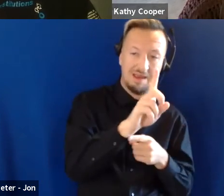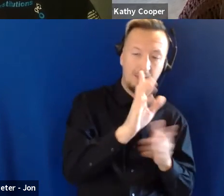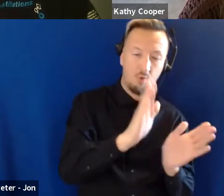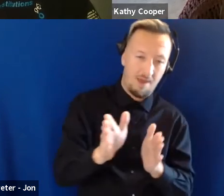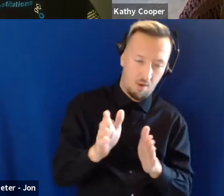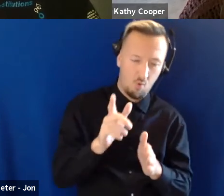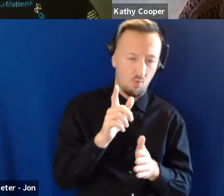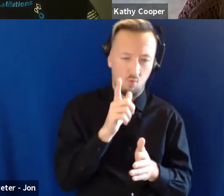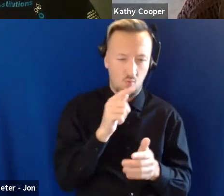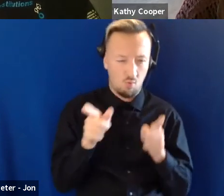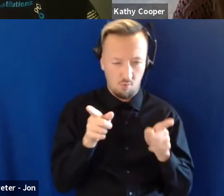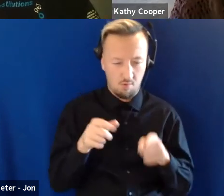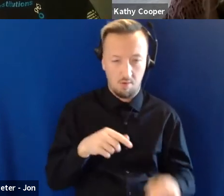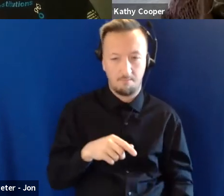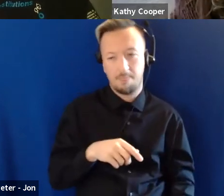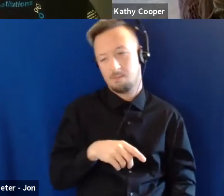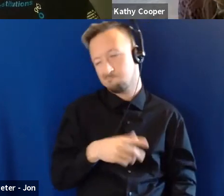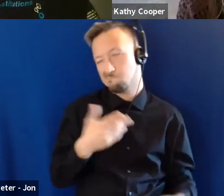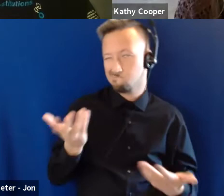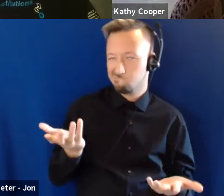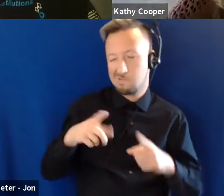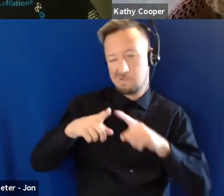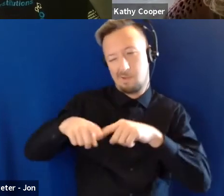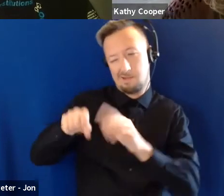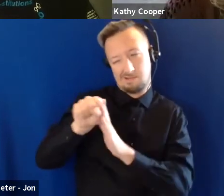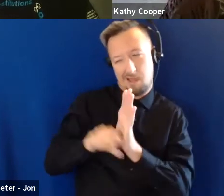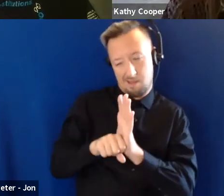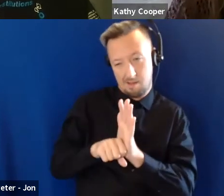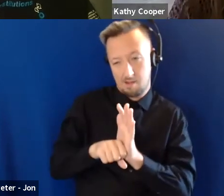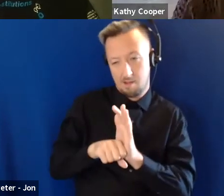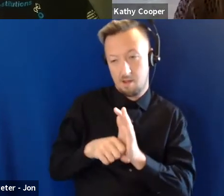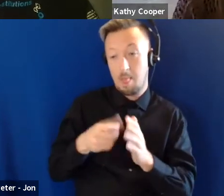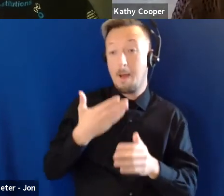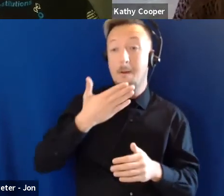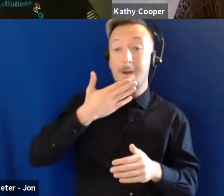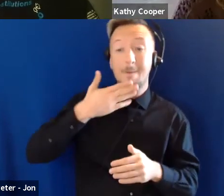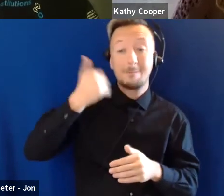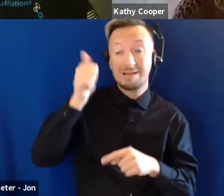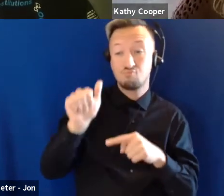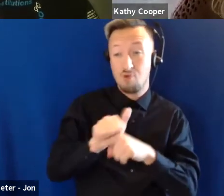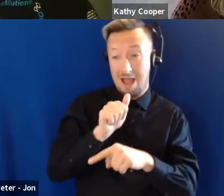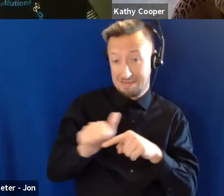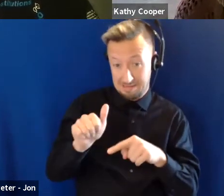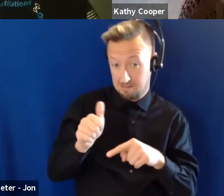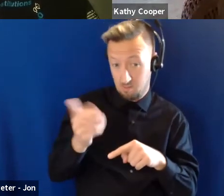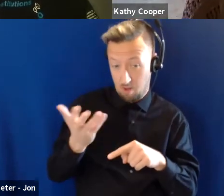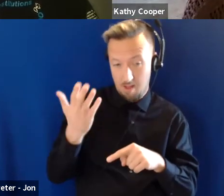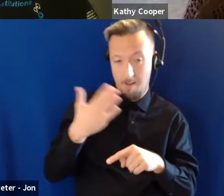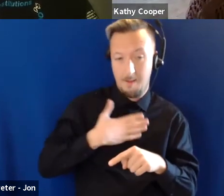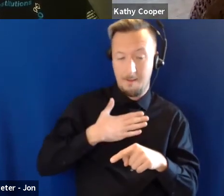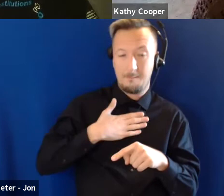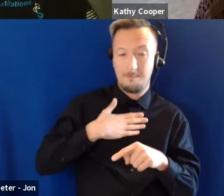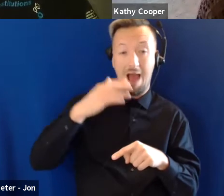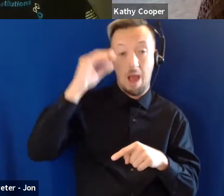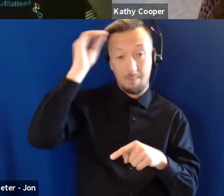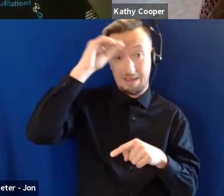Well, gosh, this really depends on the state as far as what the best practice is. In my opinion, I think the best practice is that,